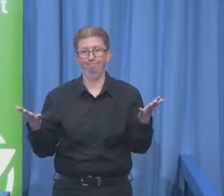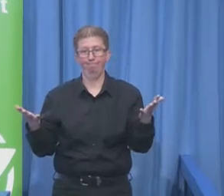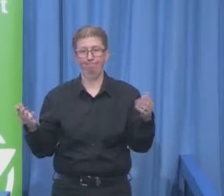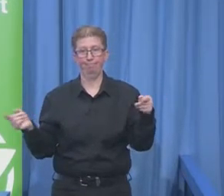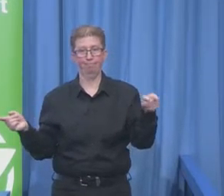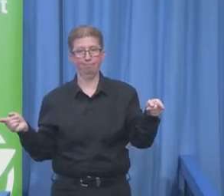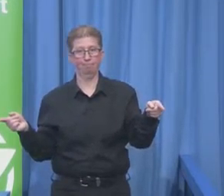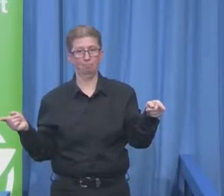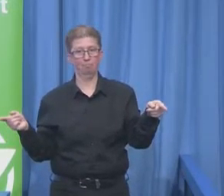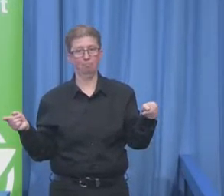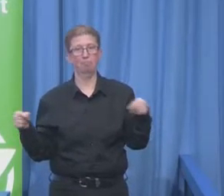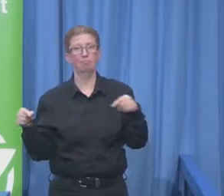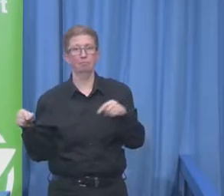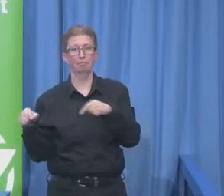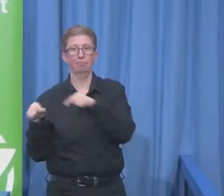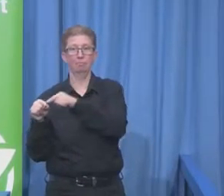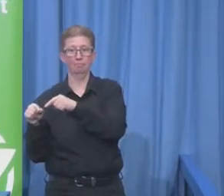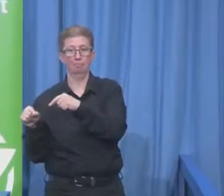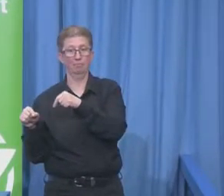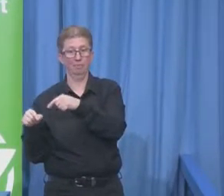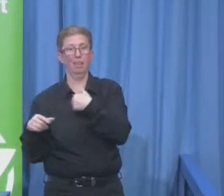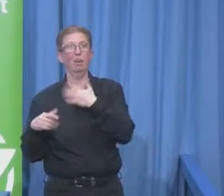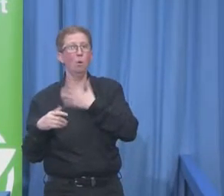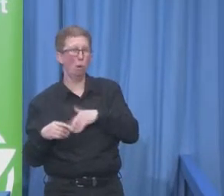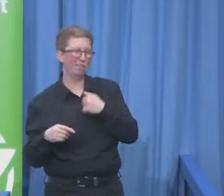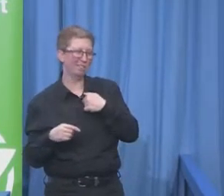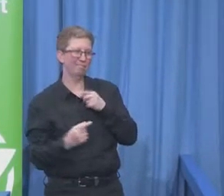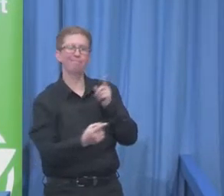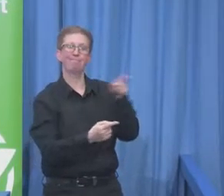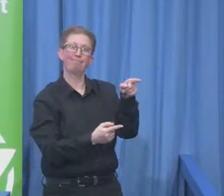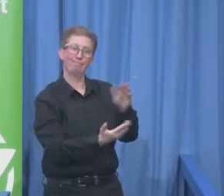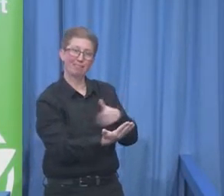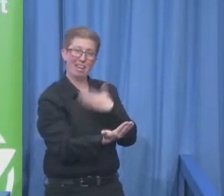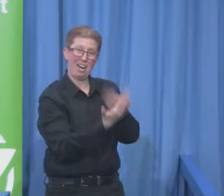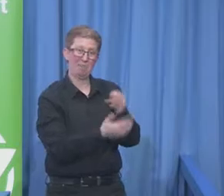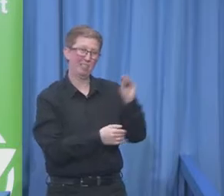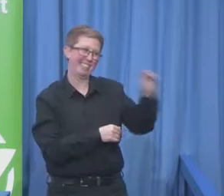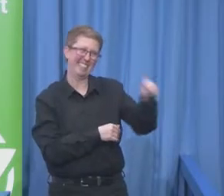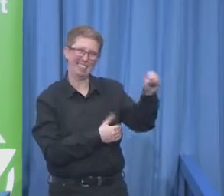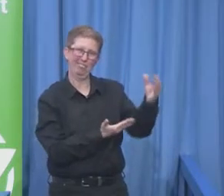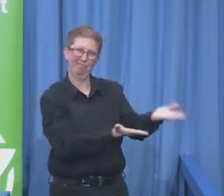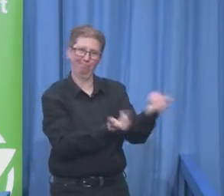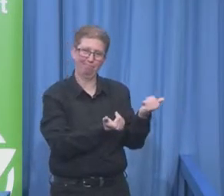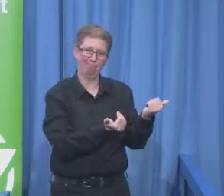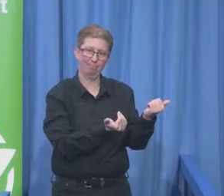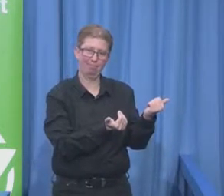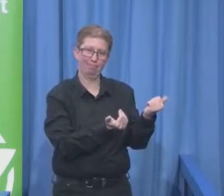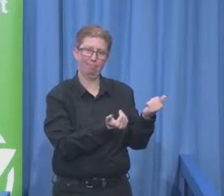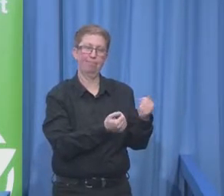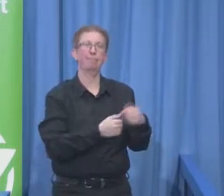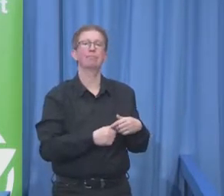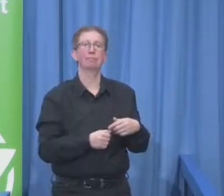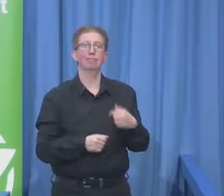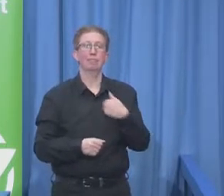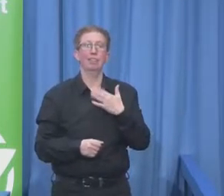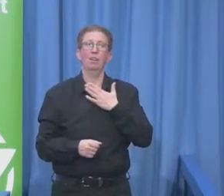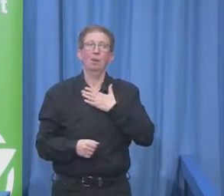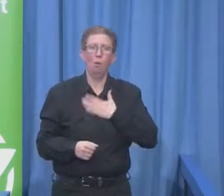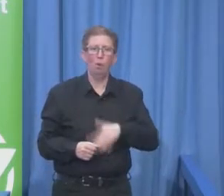and we implemented it in many countries. I'm working for Woord and Daad, which is a donor organization, and we help a lot